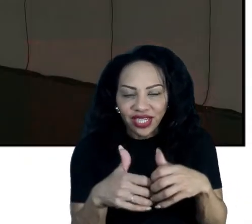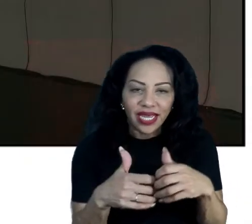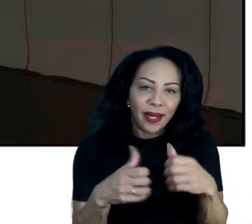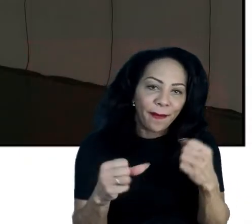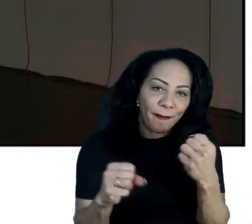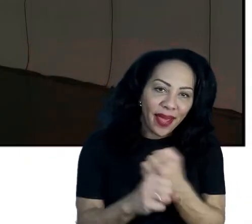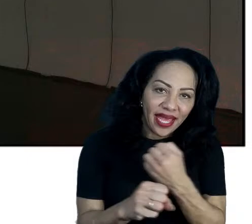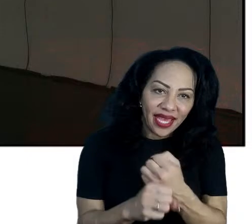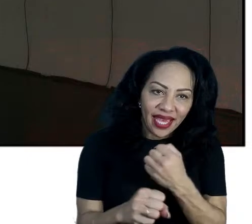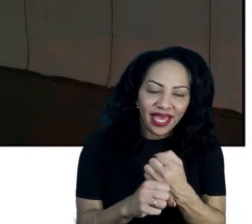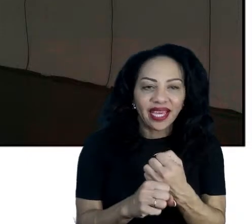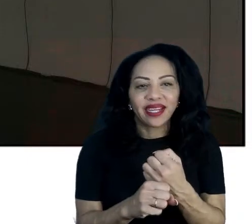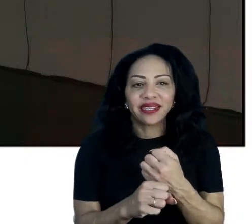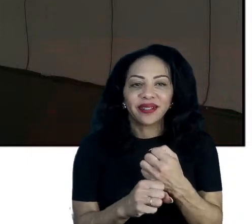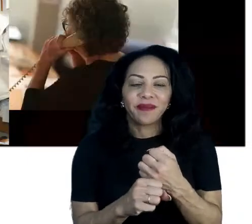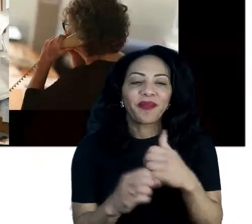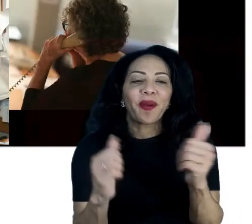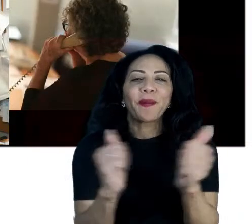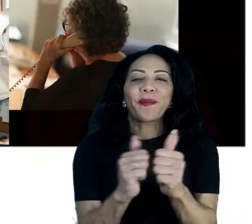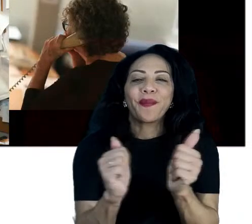And it was